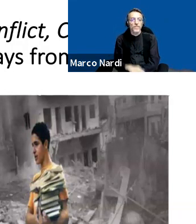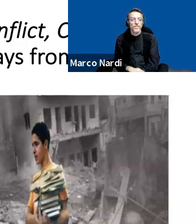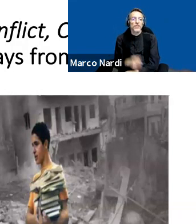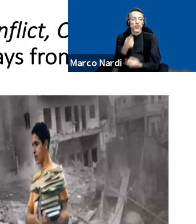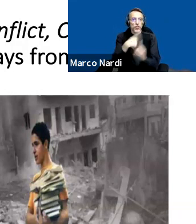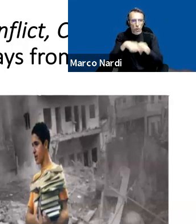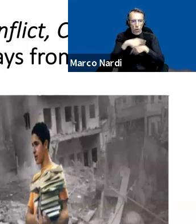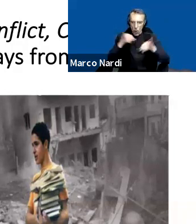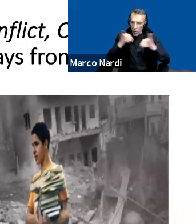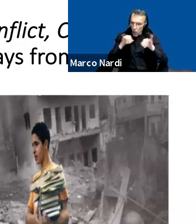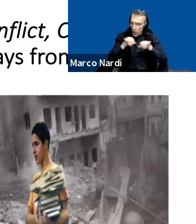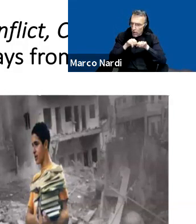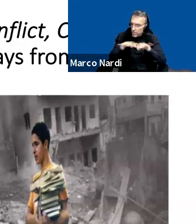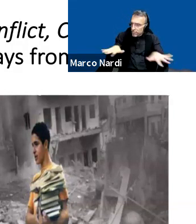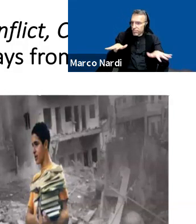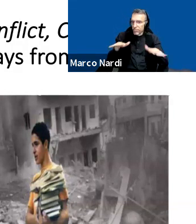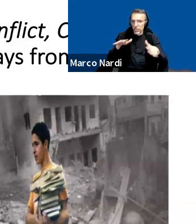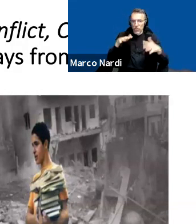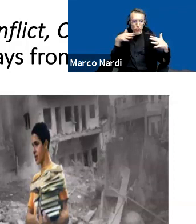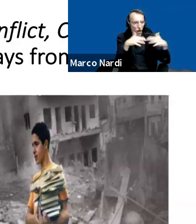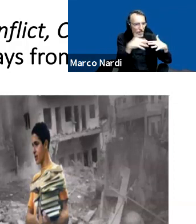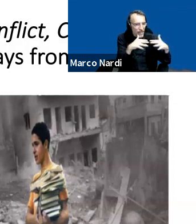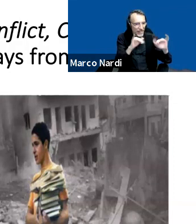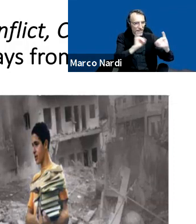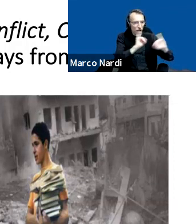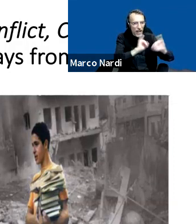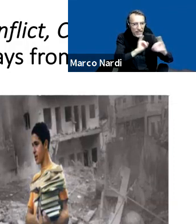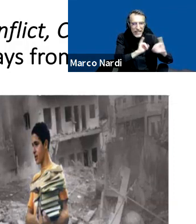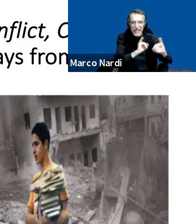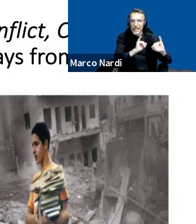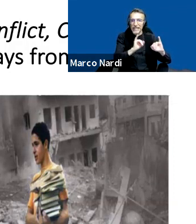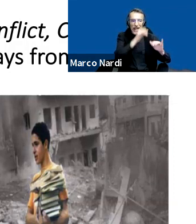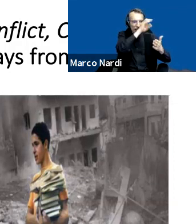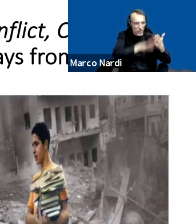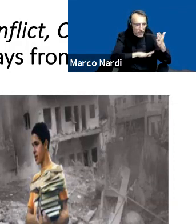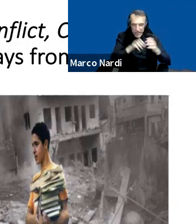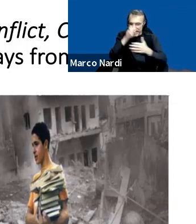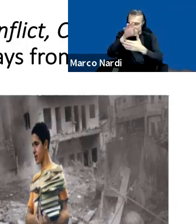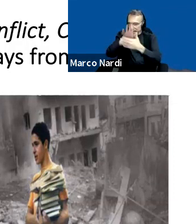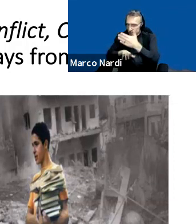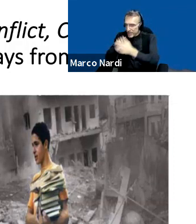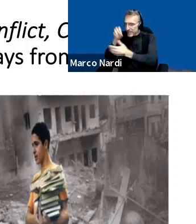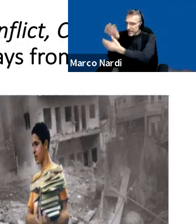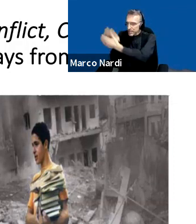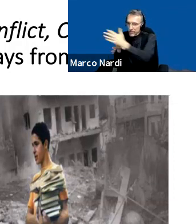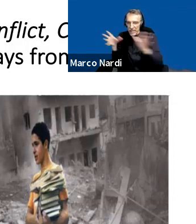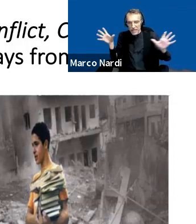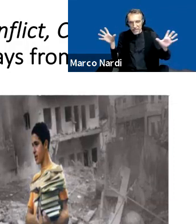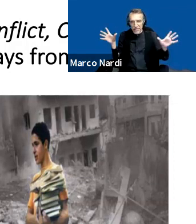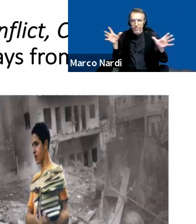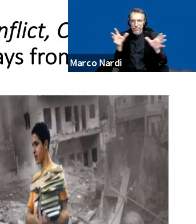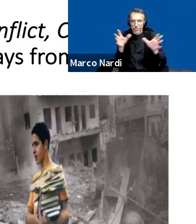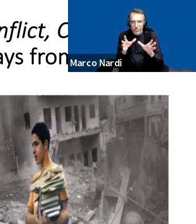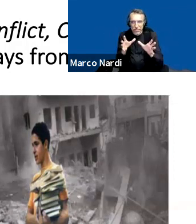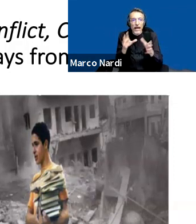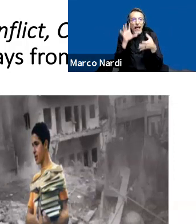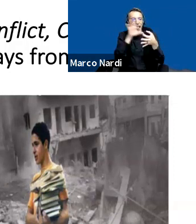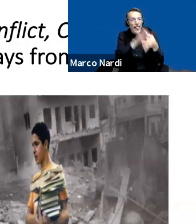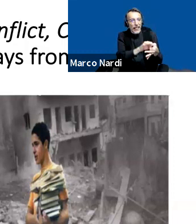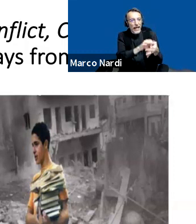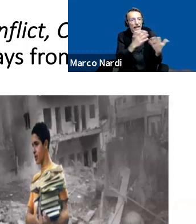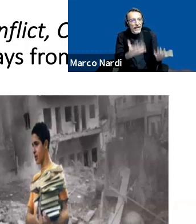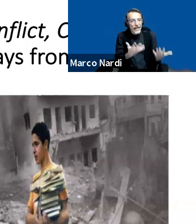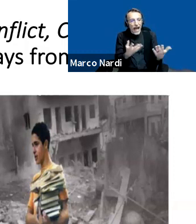conflict, crisis and pandemics, where we've brought speakers from around the world together. And I've put the link there. We already have